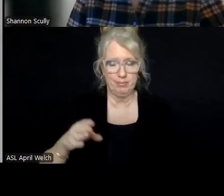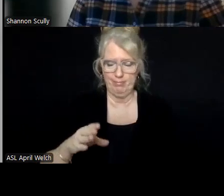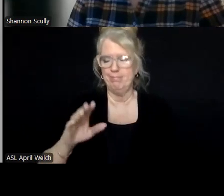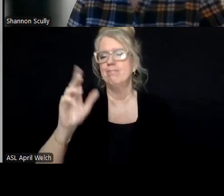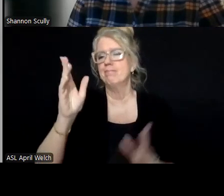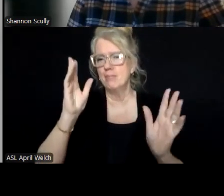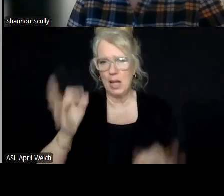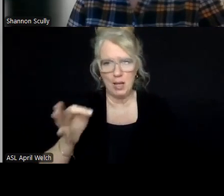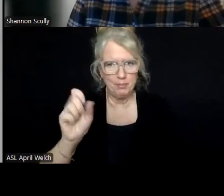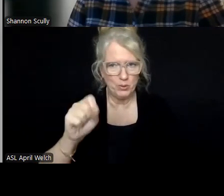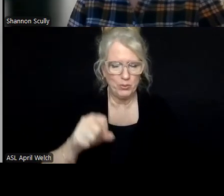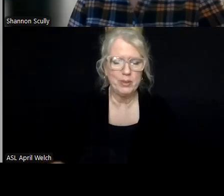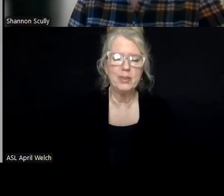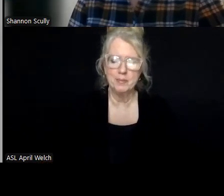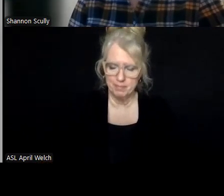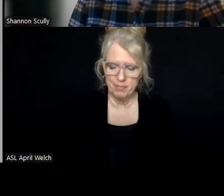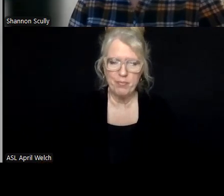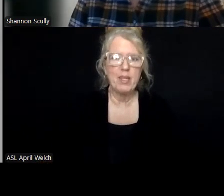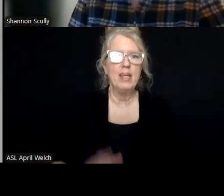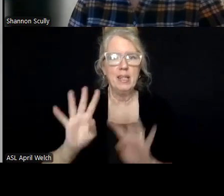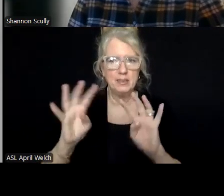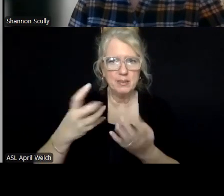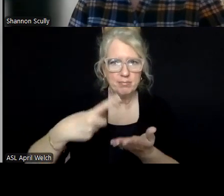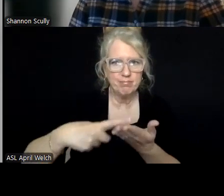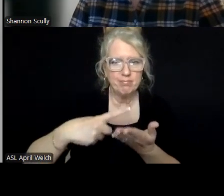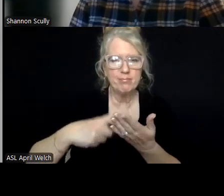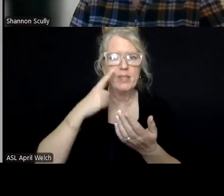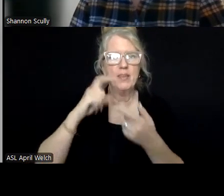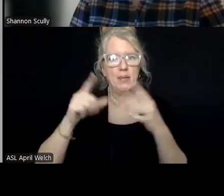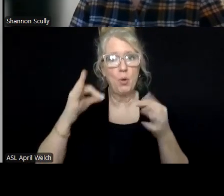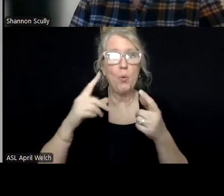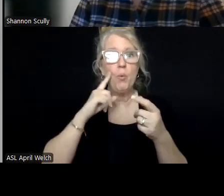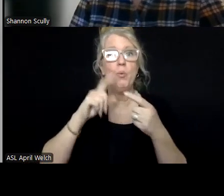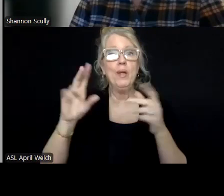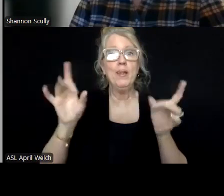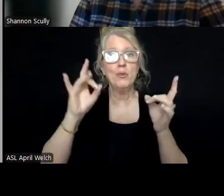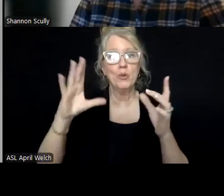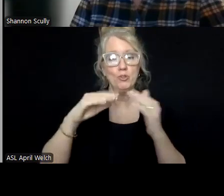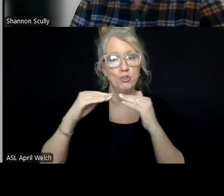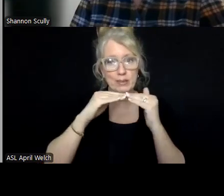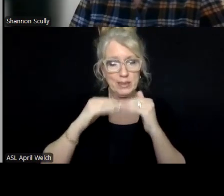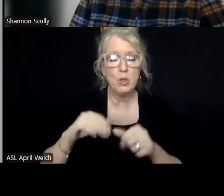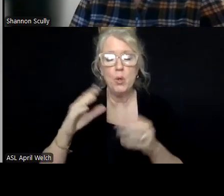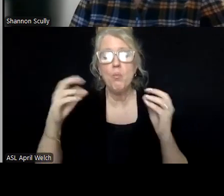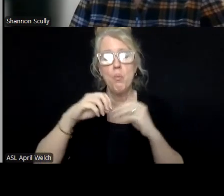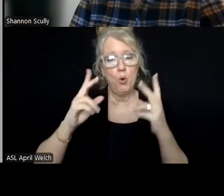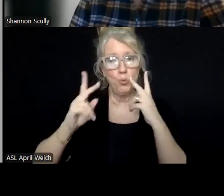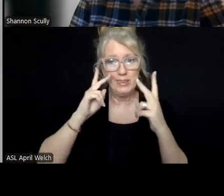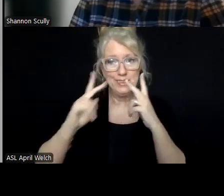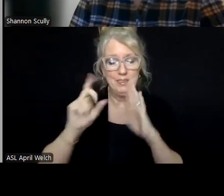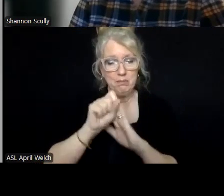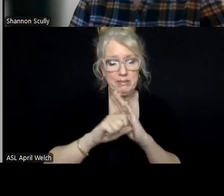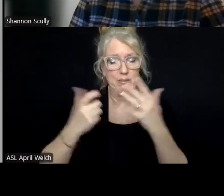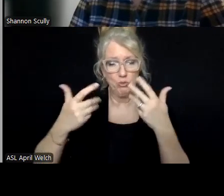Absolutely. I think, housing needs to be at the table along with criminal justice. And I think the more that we see states